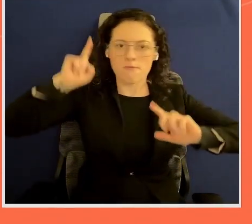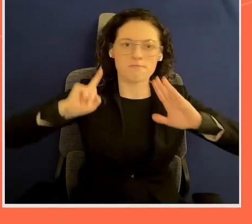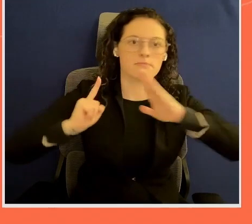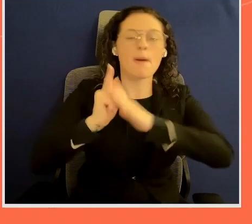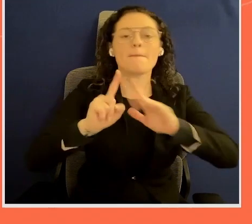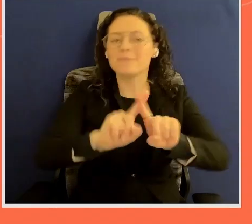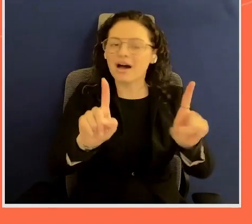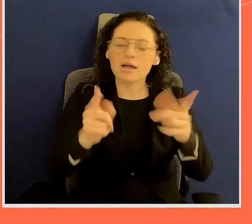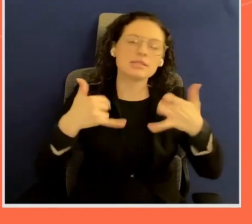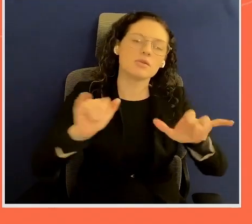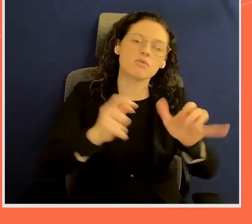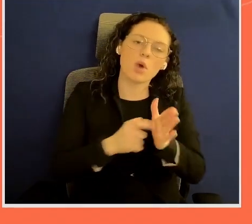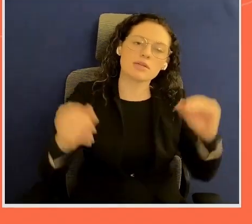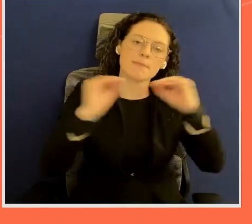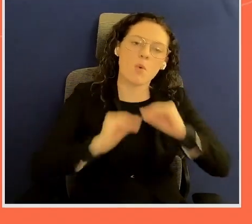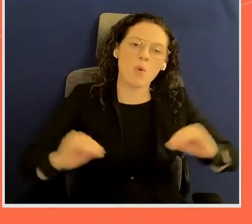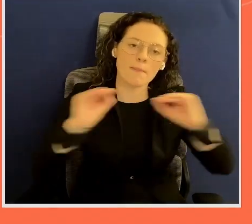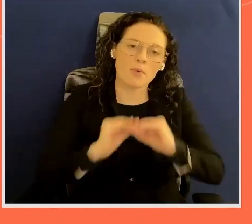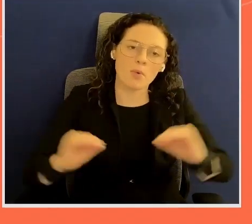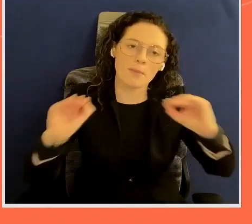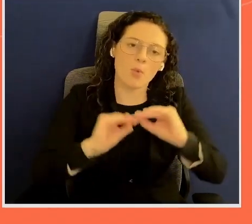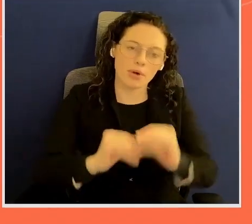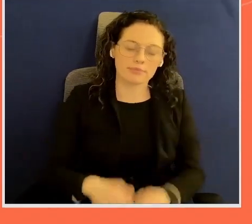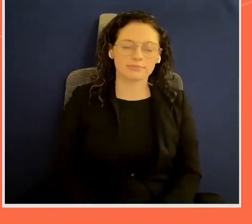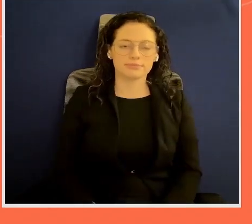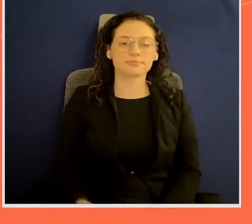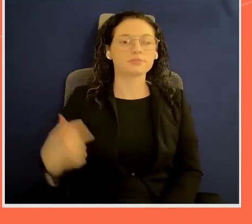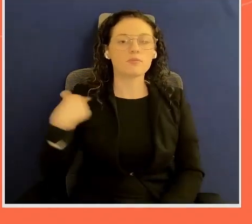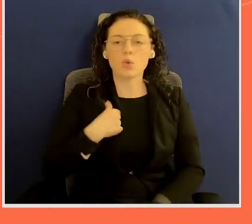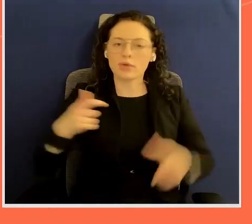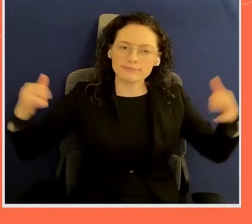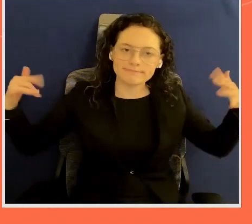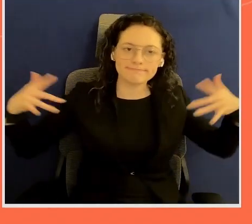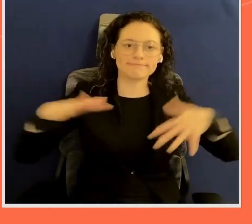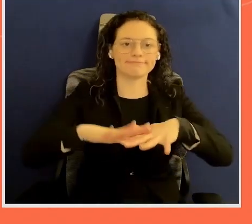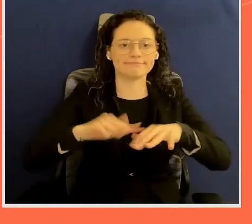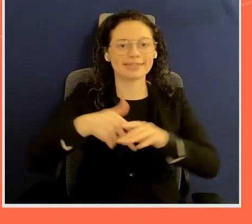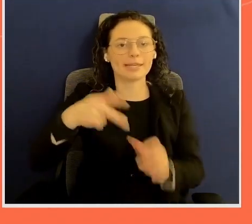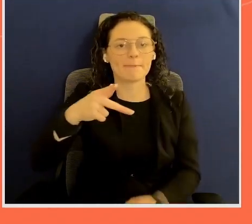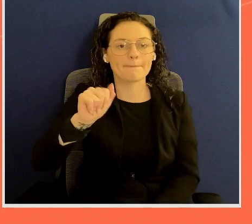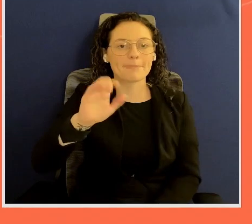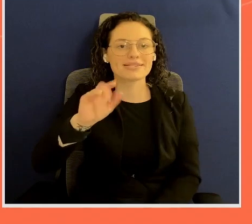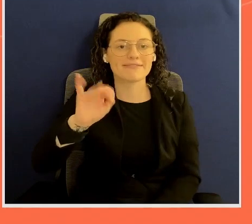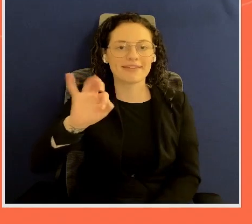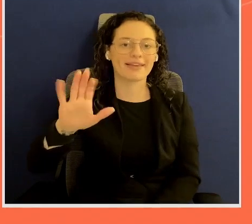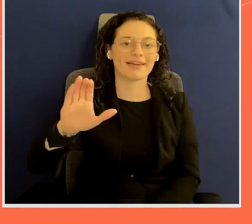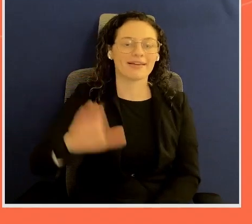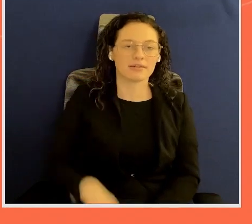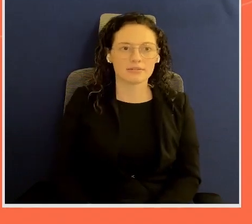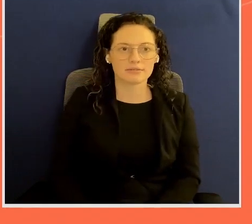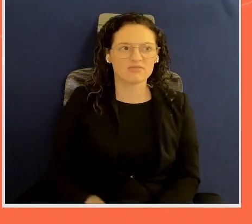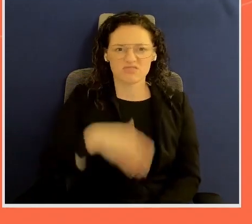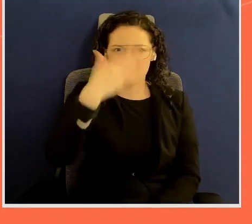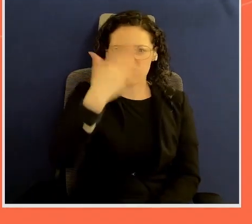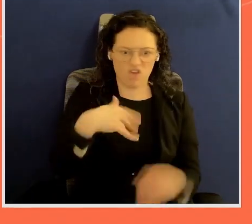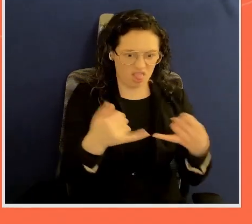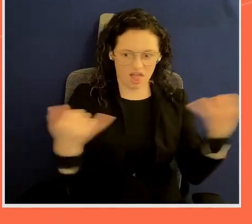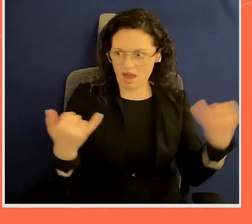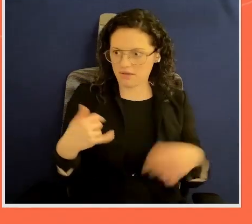partnership that we need. That when we are confident that Palau can carry the spirit of the sanctuary forward alongside a